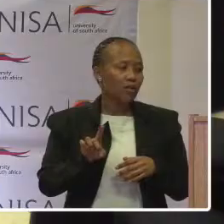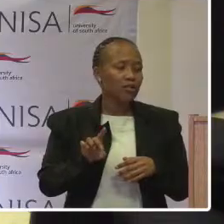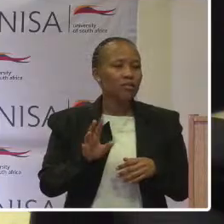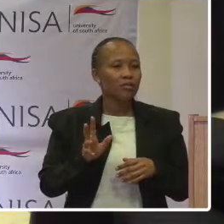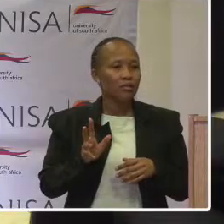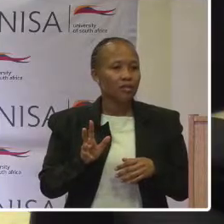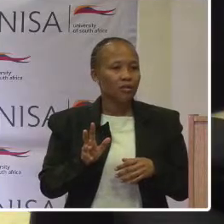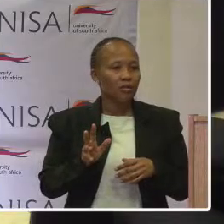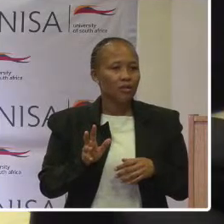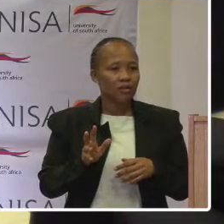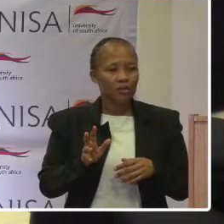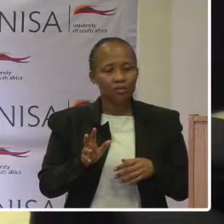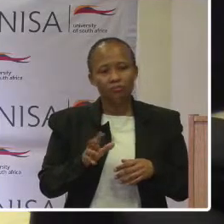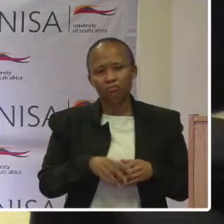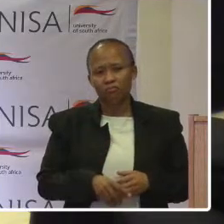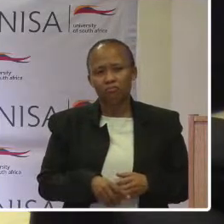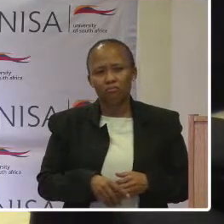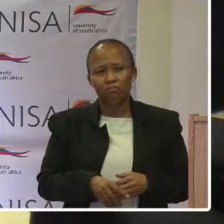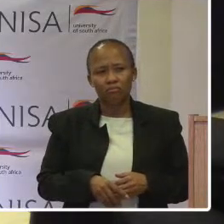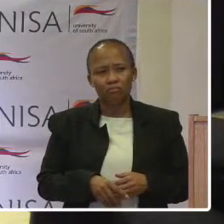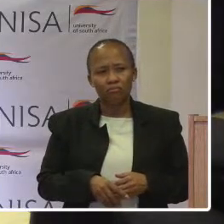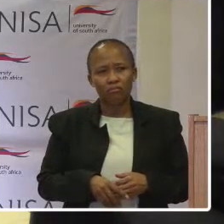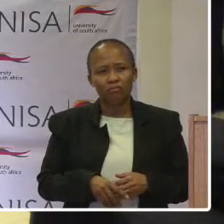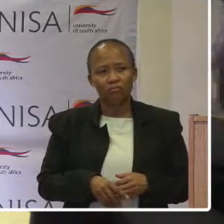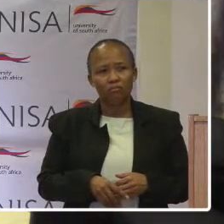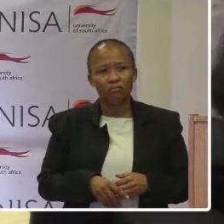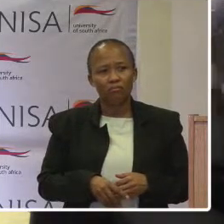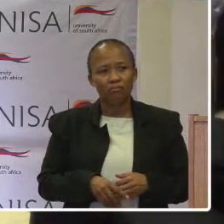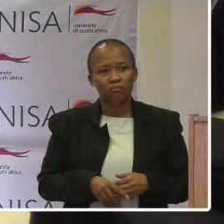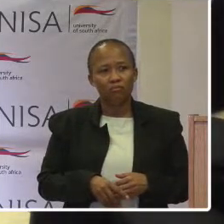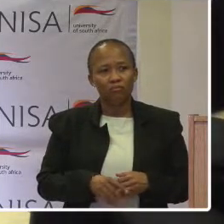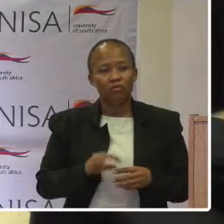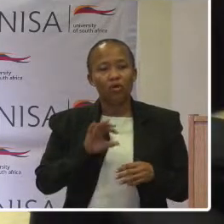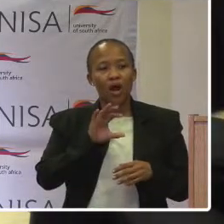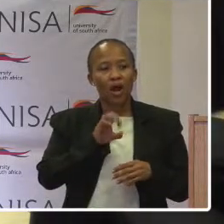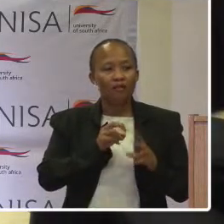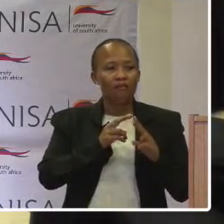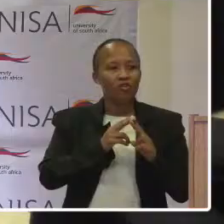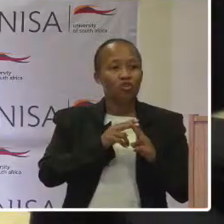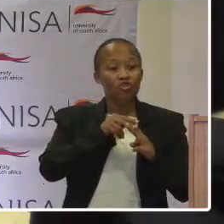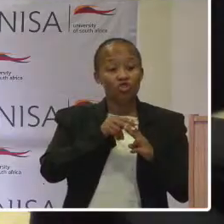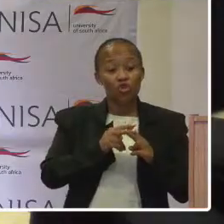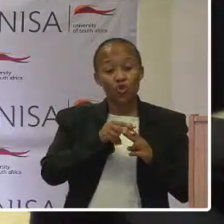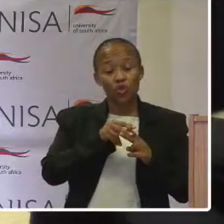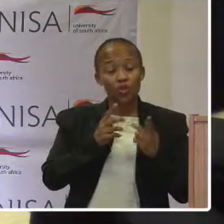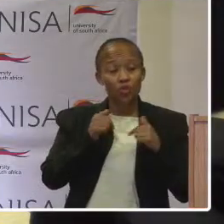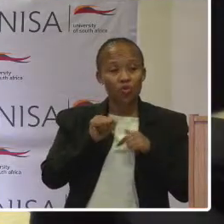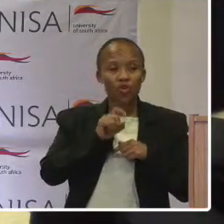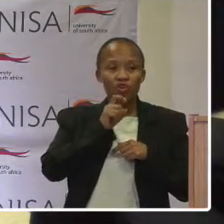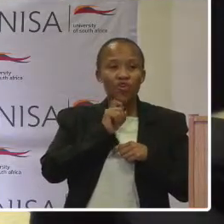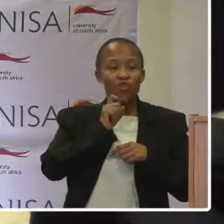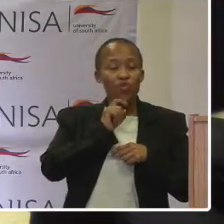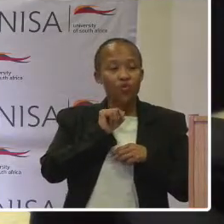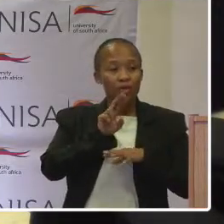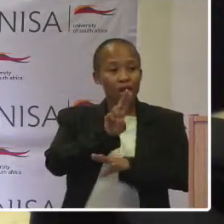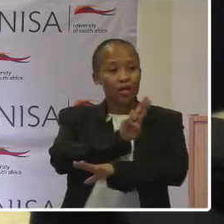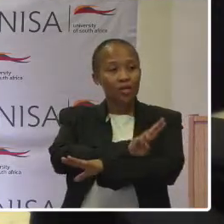and I'm gonna use some of the tools that we use here at UNISA.